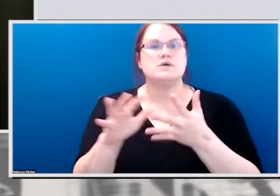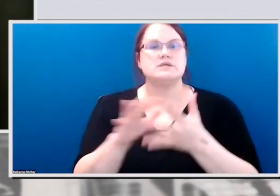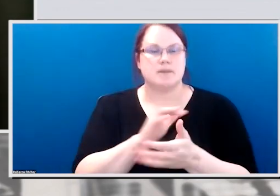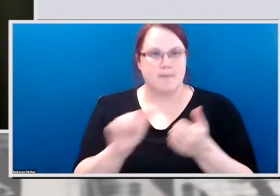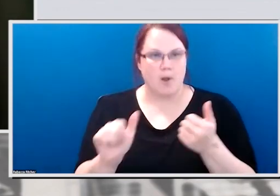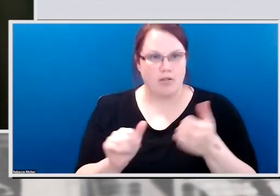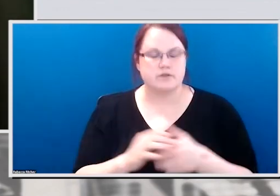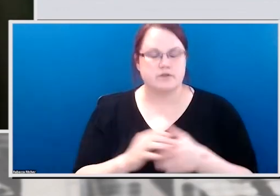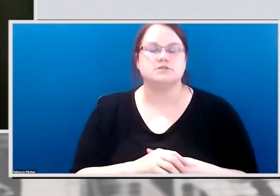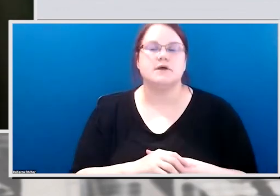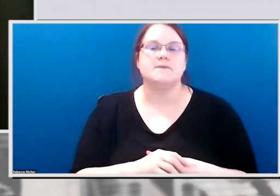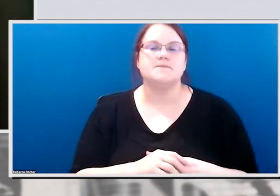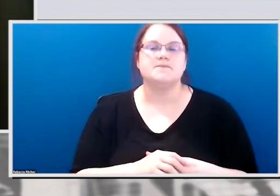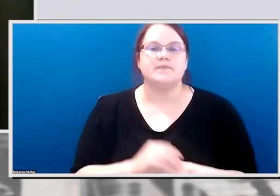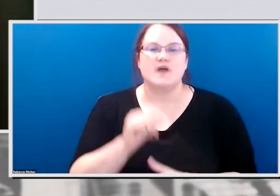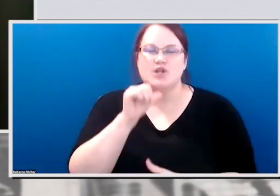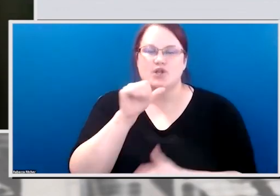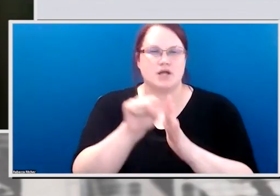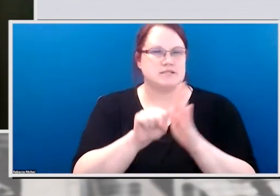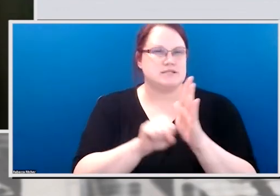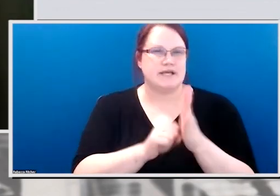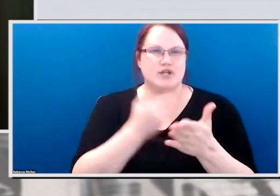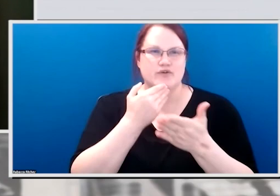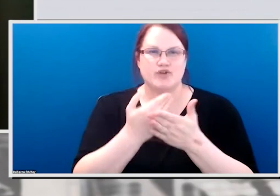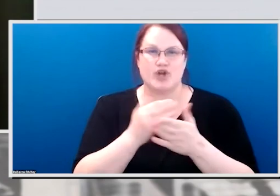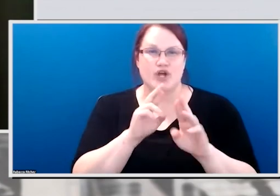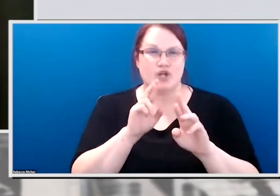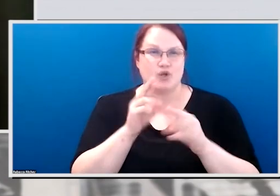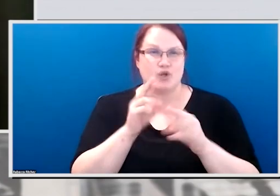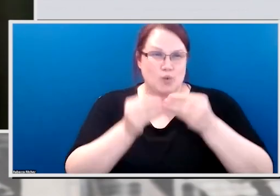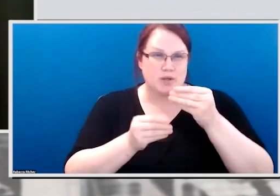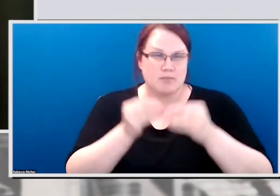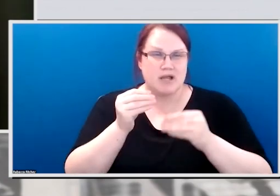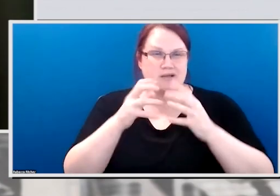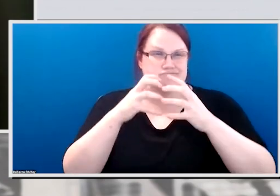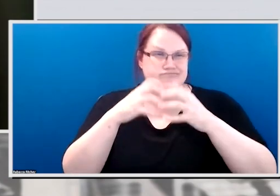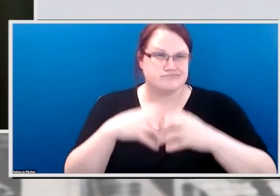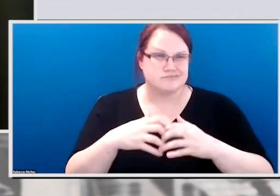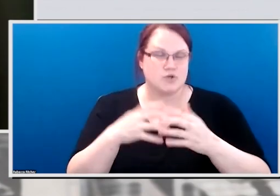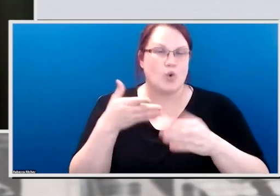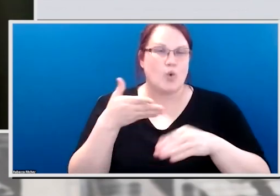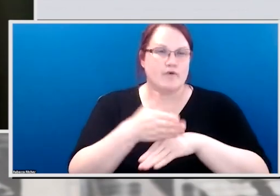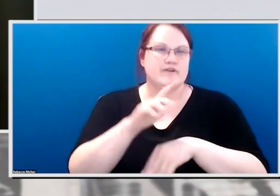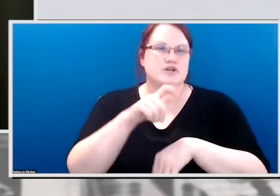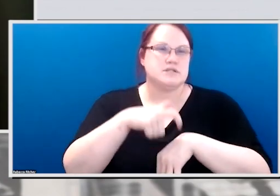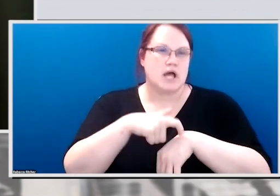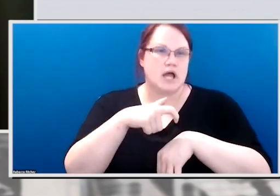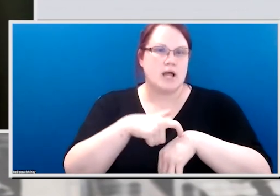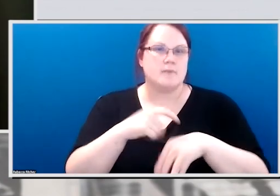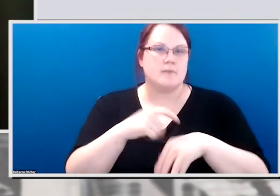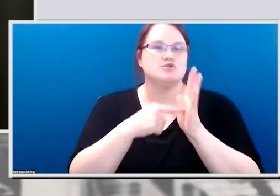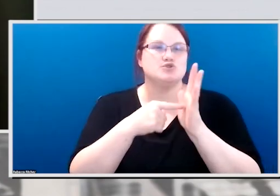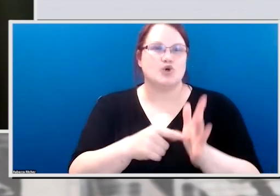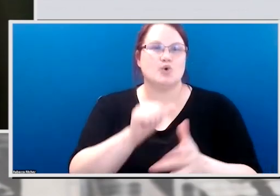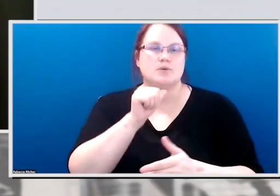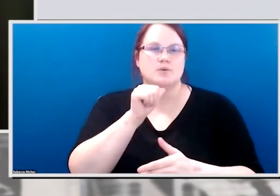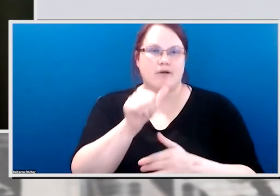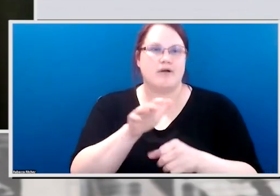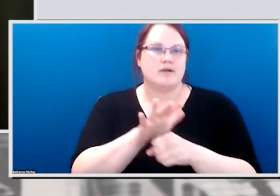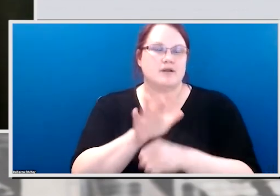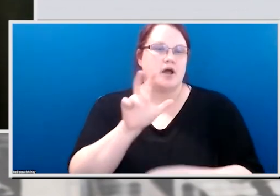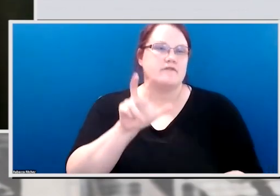was not in a state of good repair and deteriorated over time. It's an indication of a lack of investment and a lack